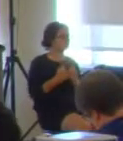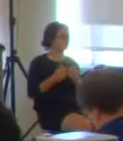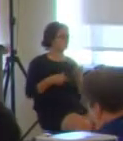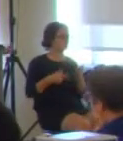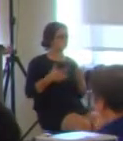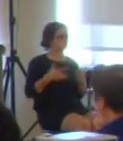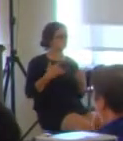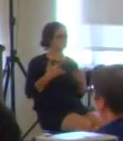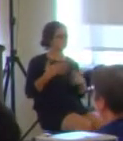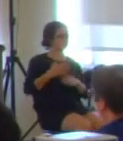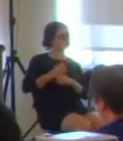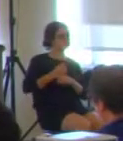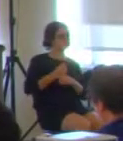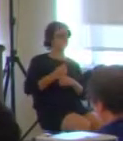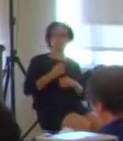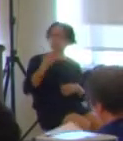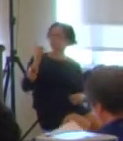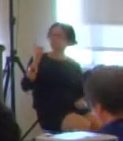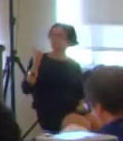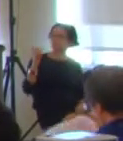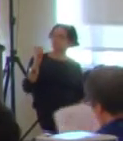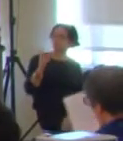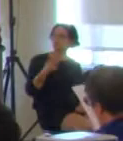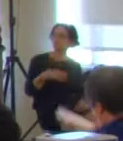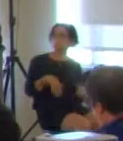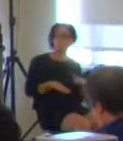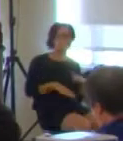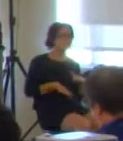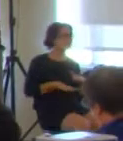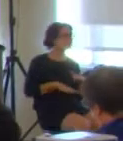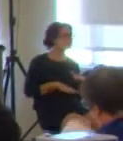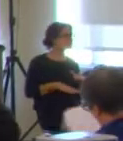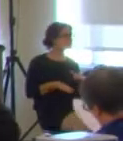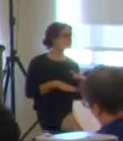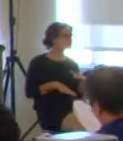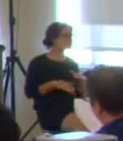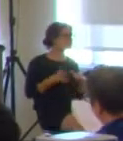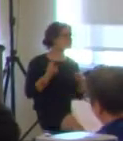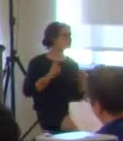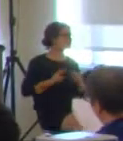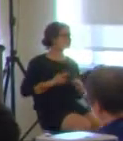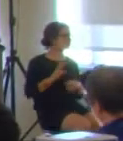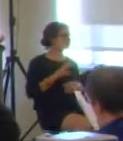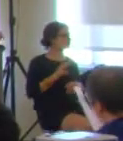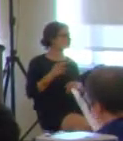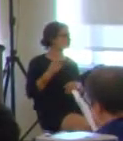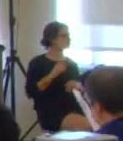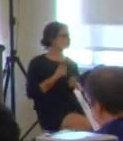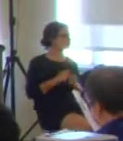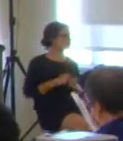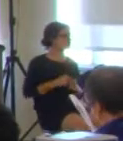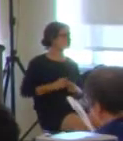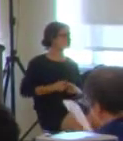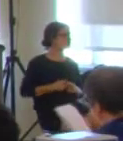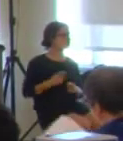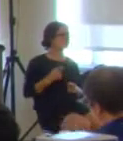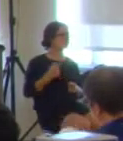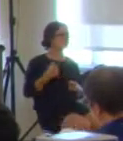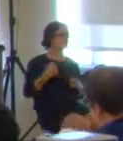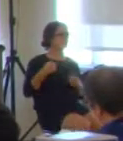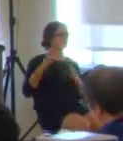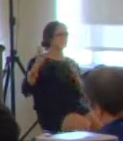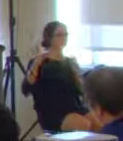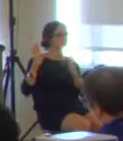So these are basics. I mean, they're you can look at the website for all of the details of this. I'm going to kind of move away from